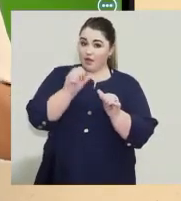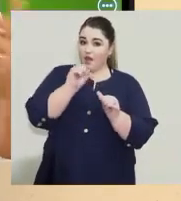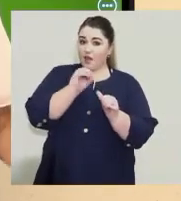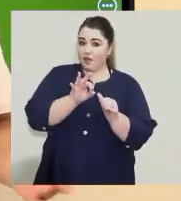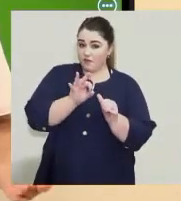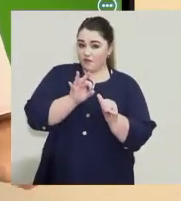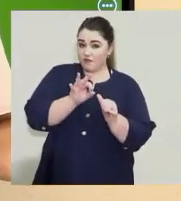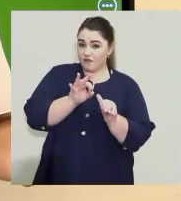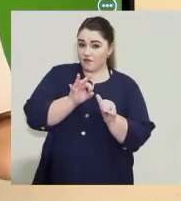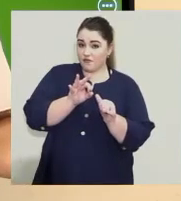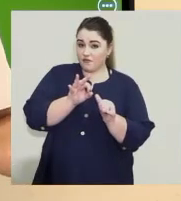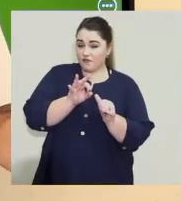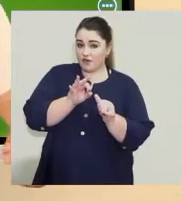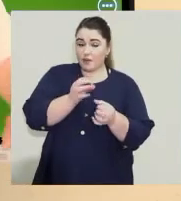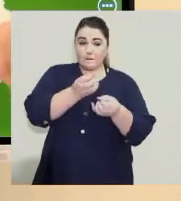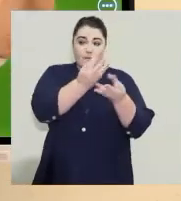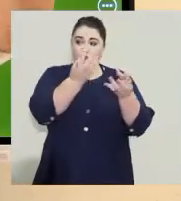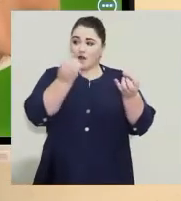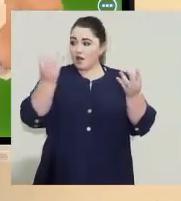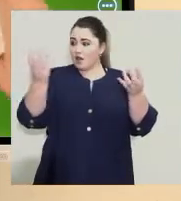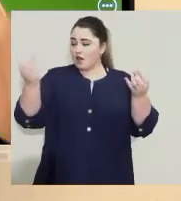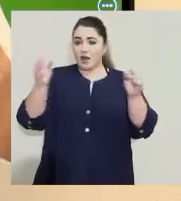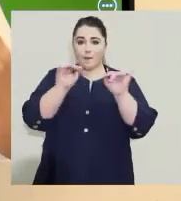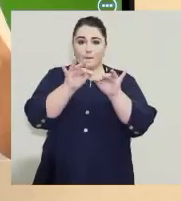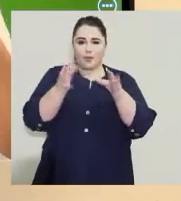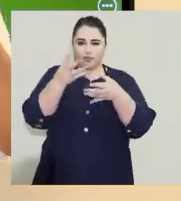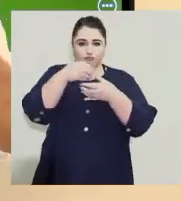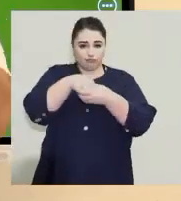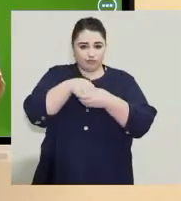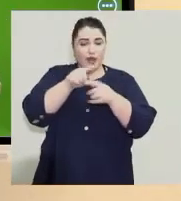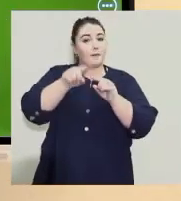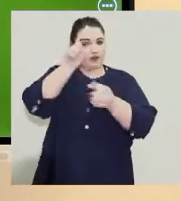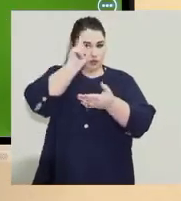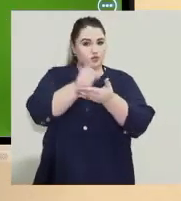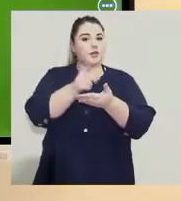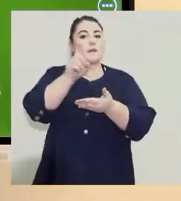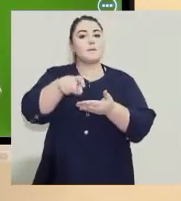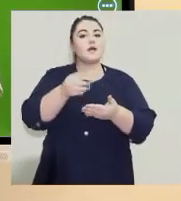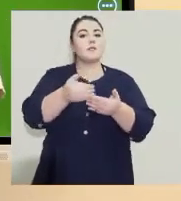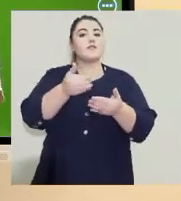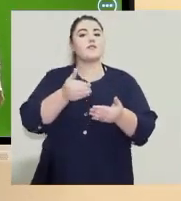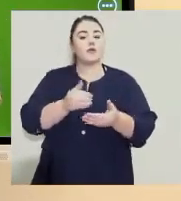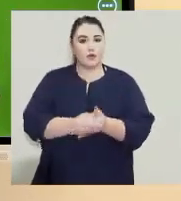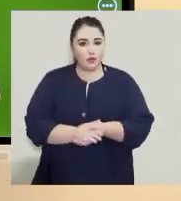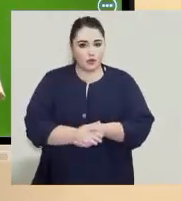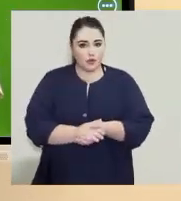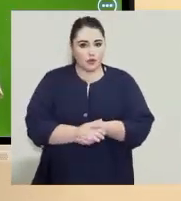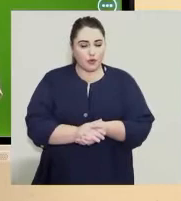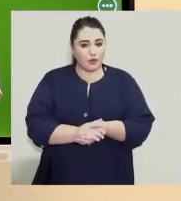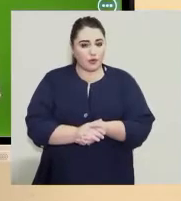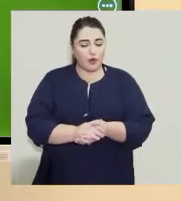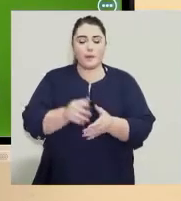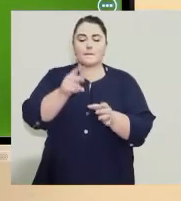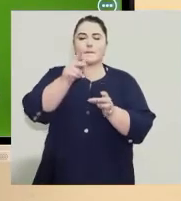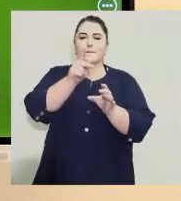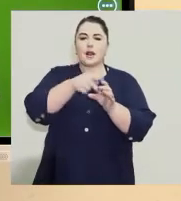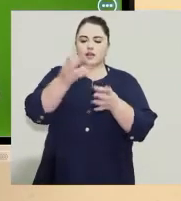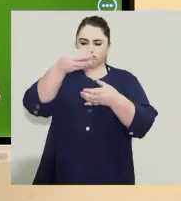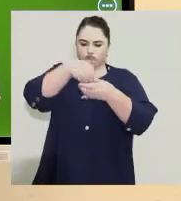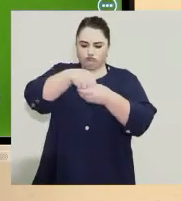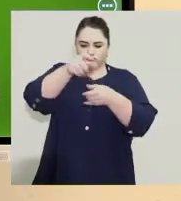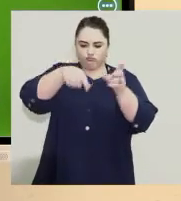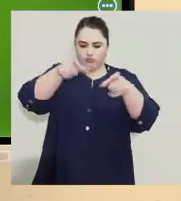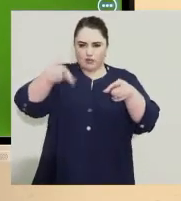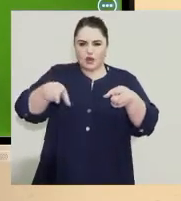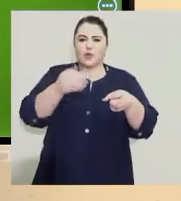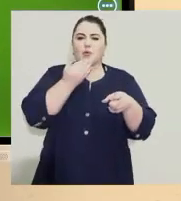have many participants? But that you have to decide. Who will be the participants? How many will be